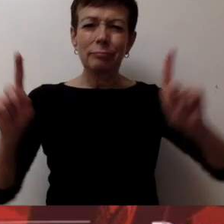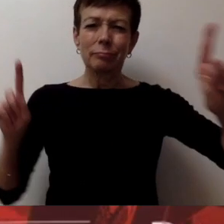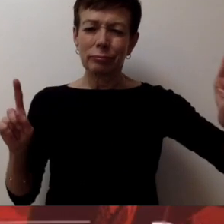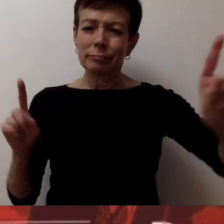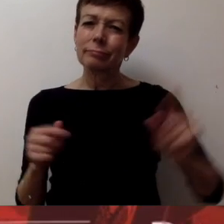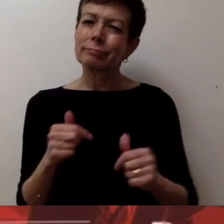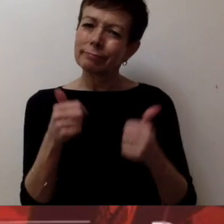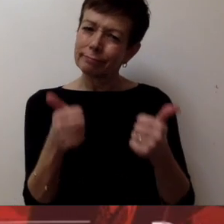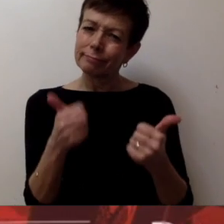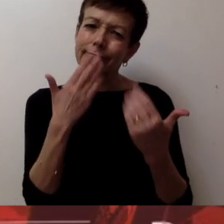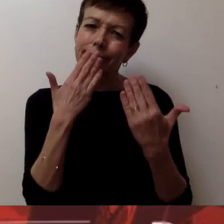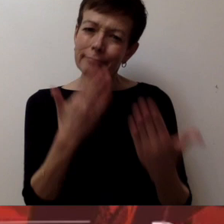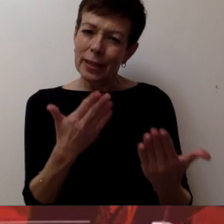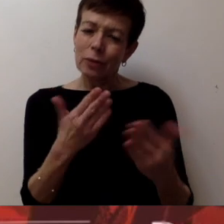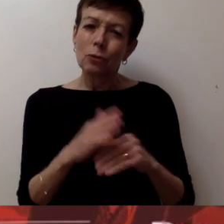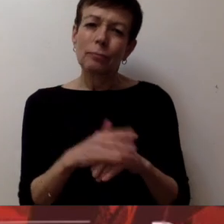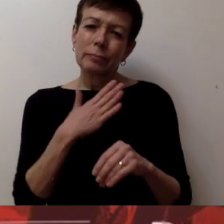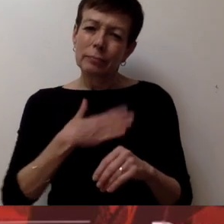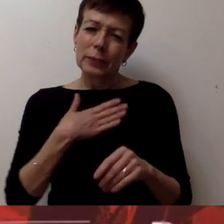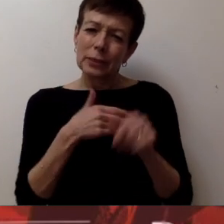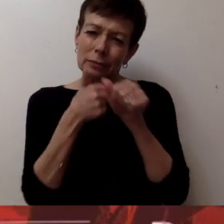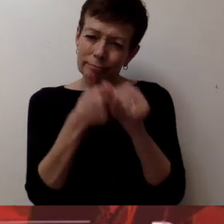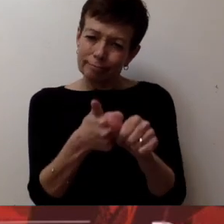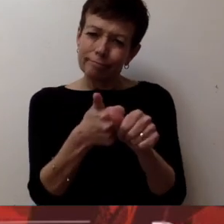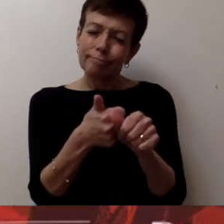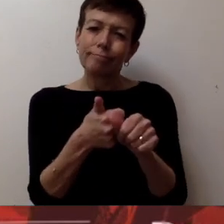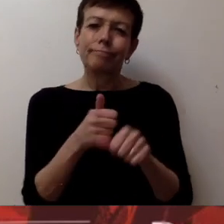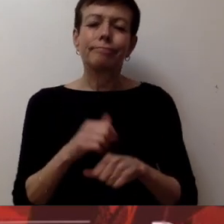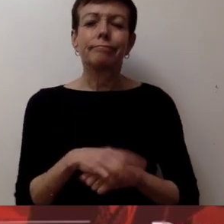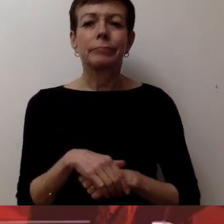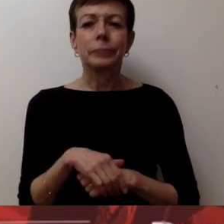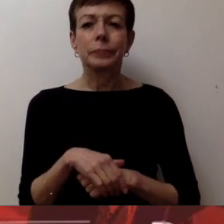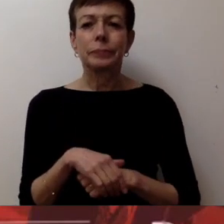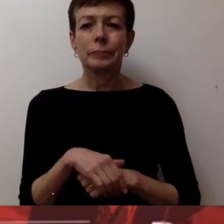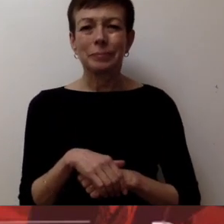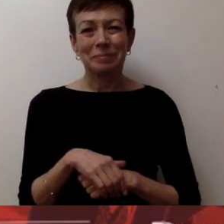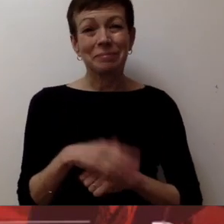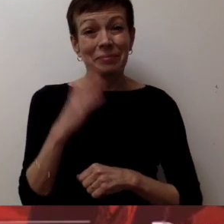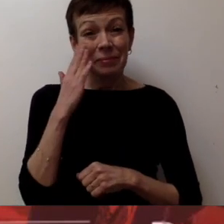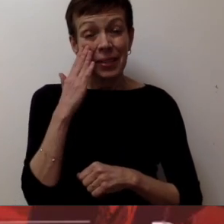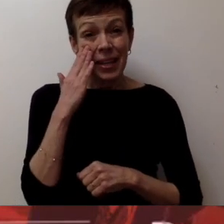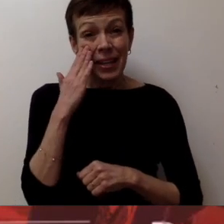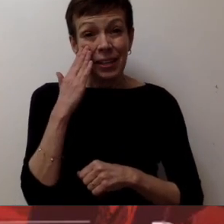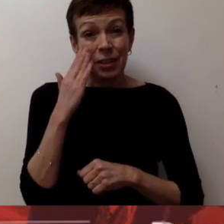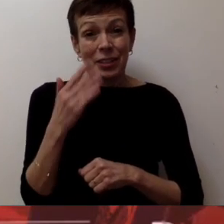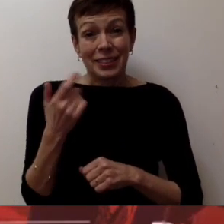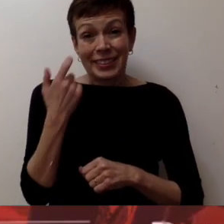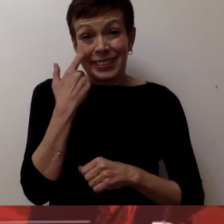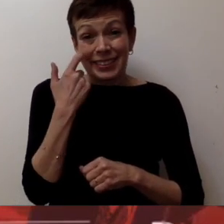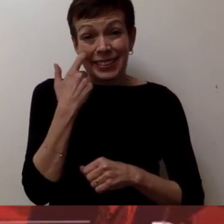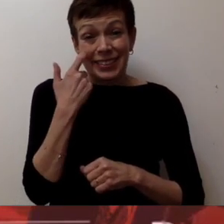as you can. And we ask that you continue to uphold that. Despite recent temperatures,